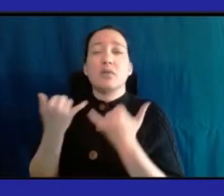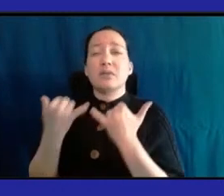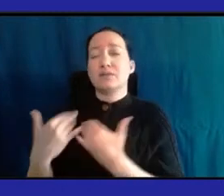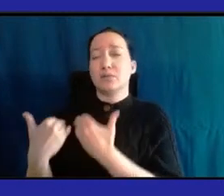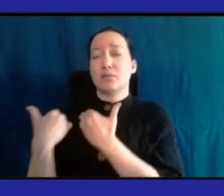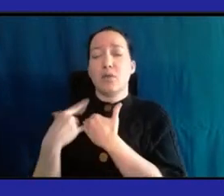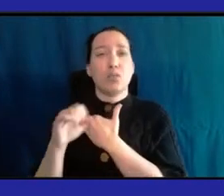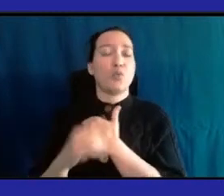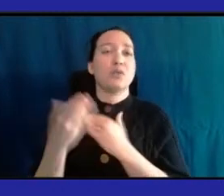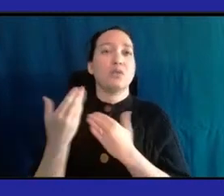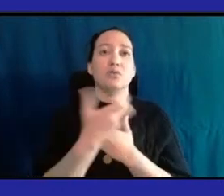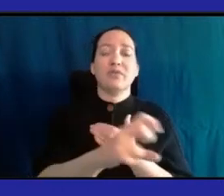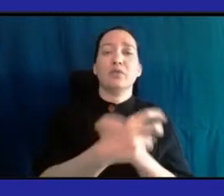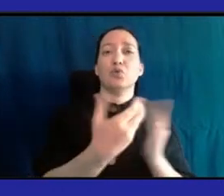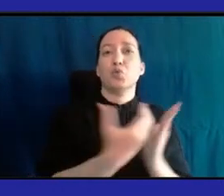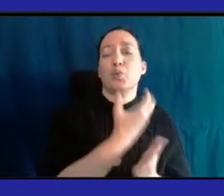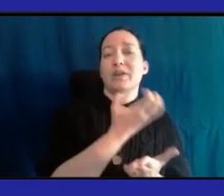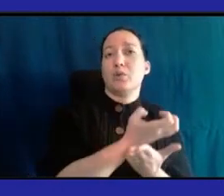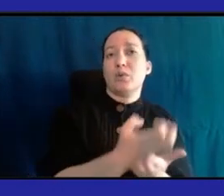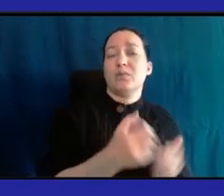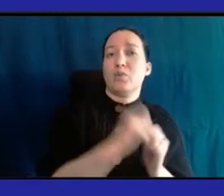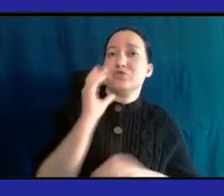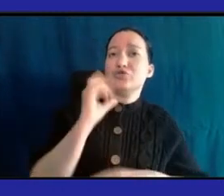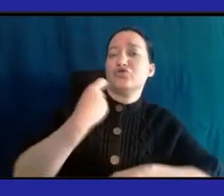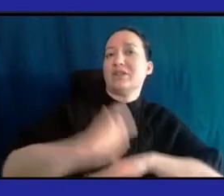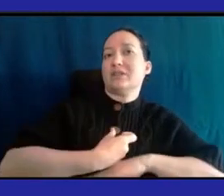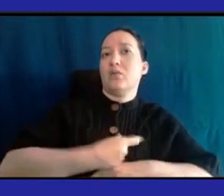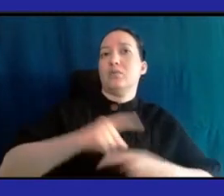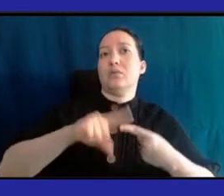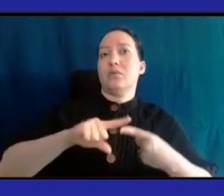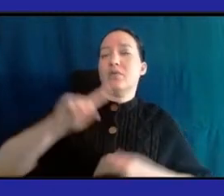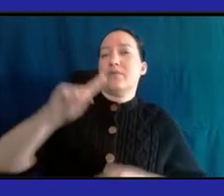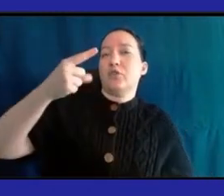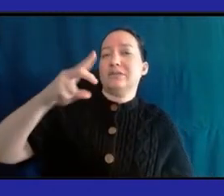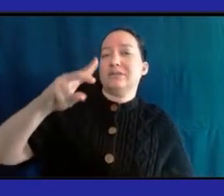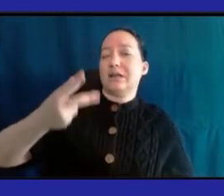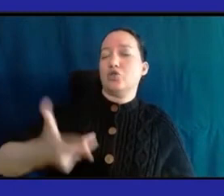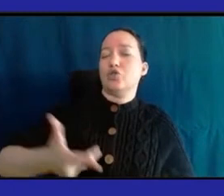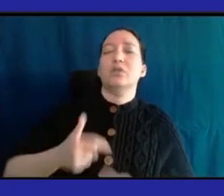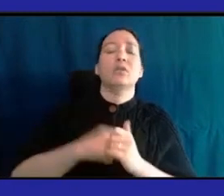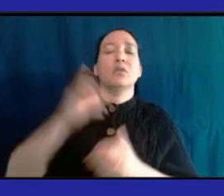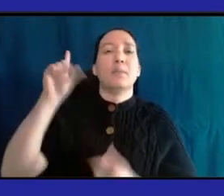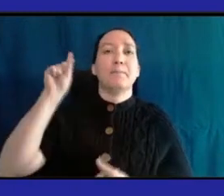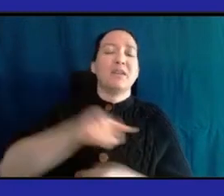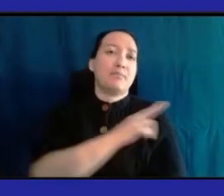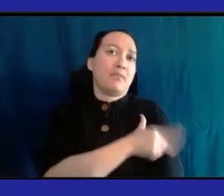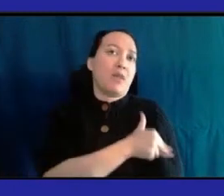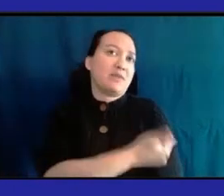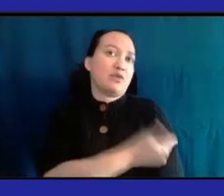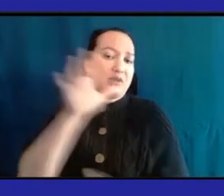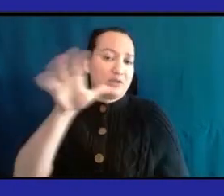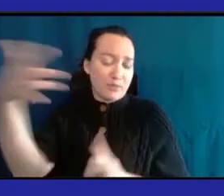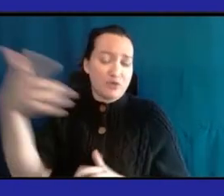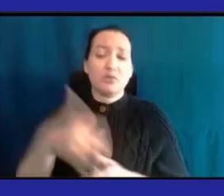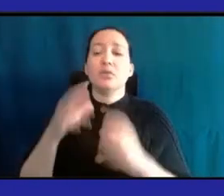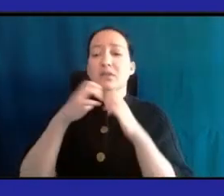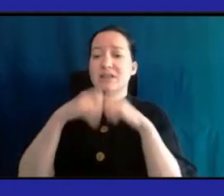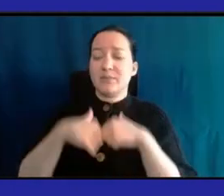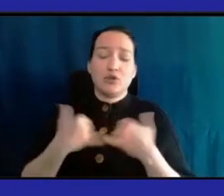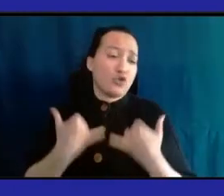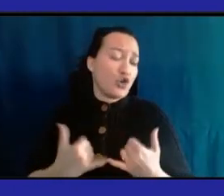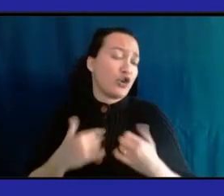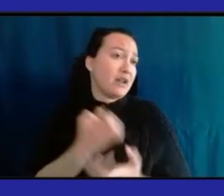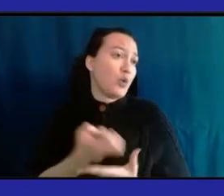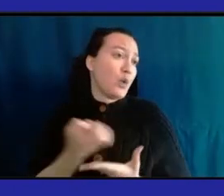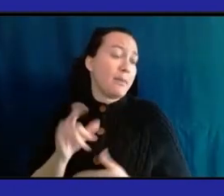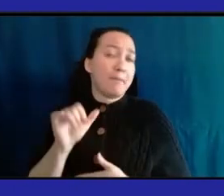new equipment with shutdowns sequenced to minimize the hospital's interruptions, demolitions of existing equipment board once